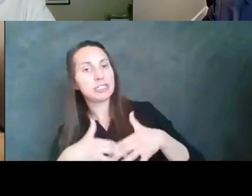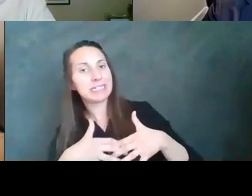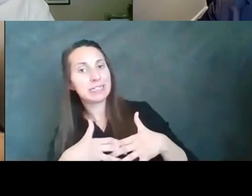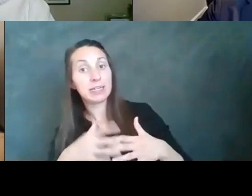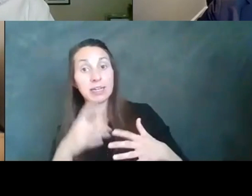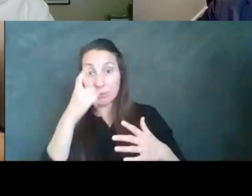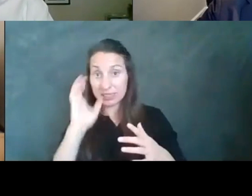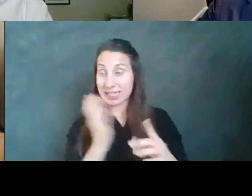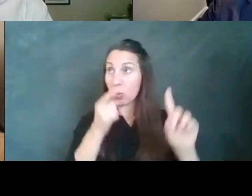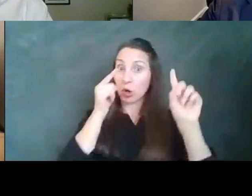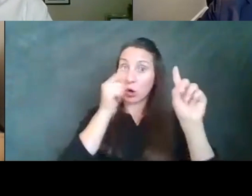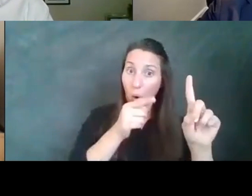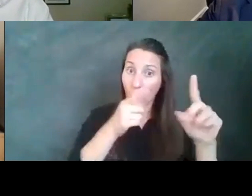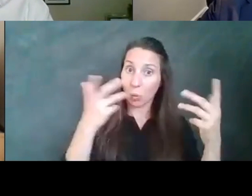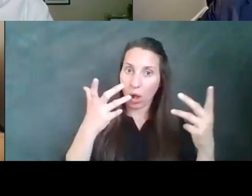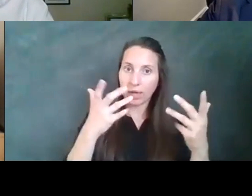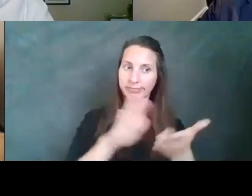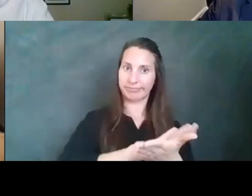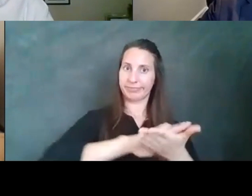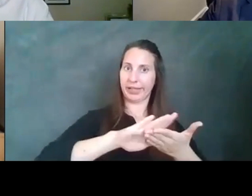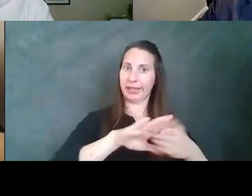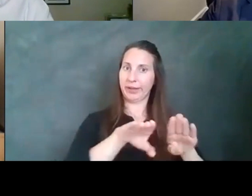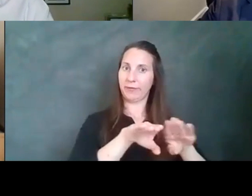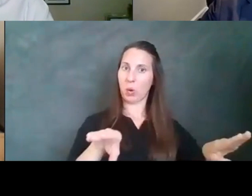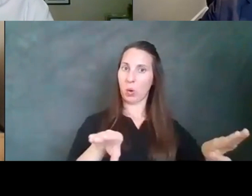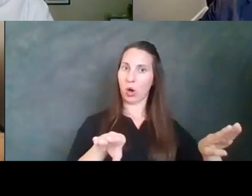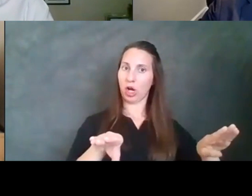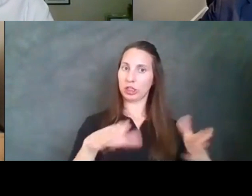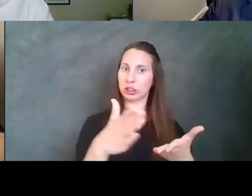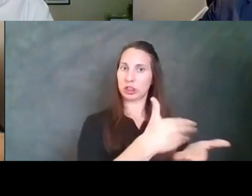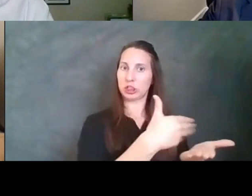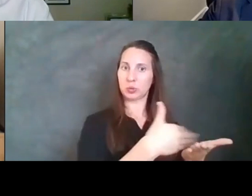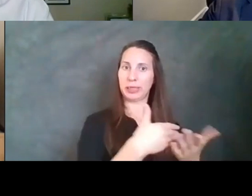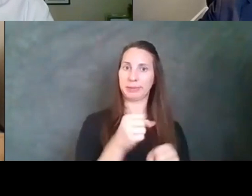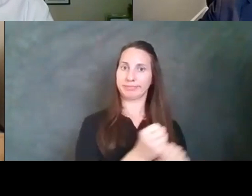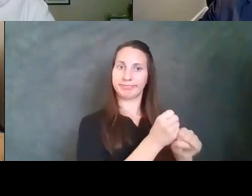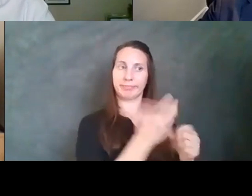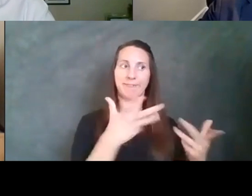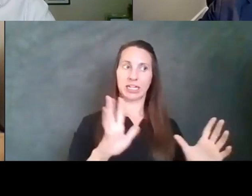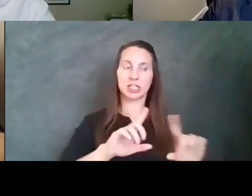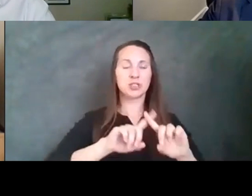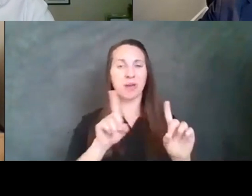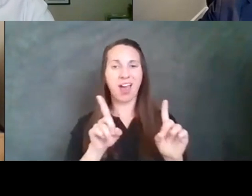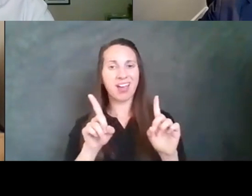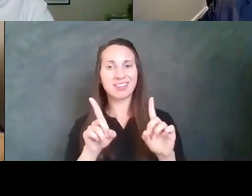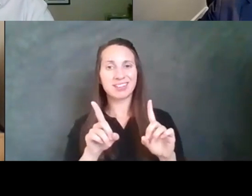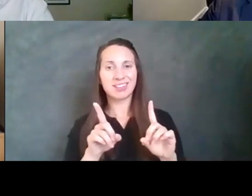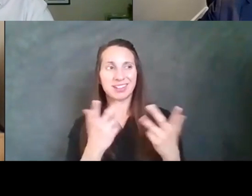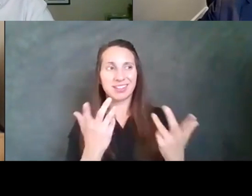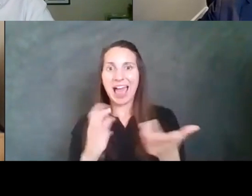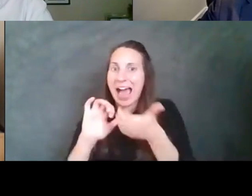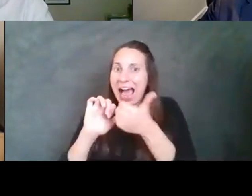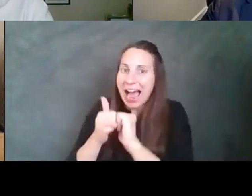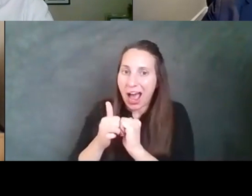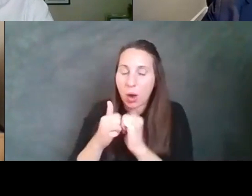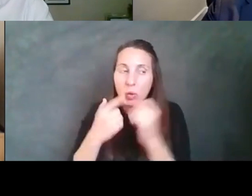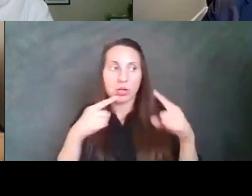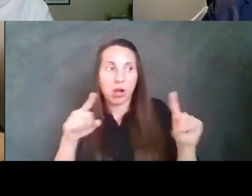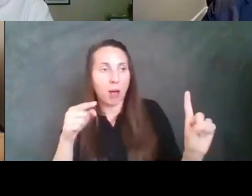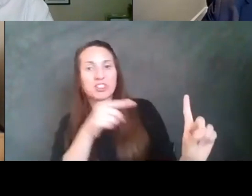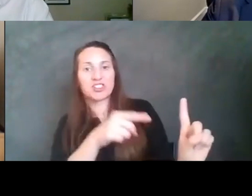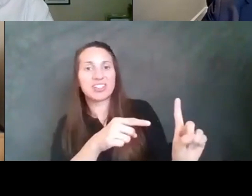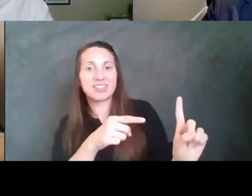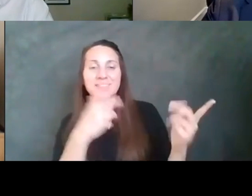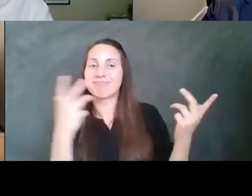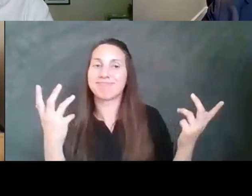floor. As long as we end up with a swept floor, then the essential function of the job is being met regardless of